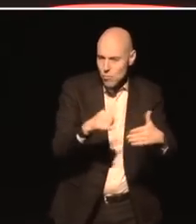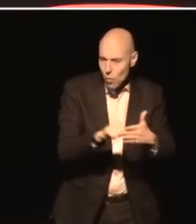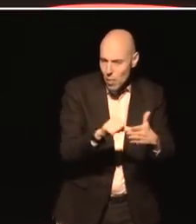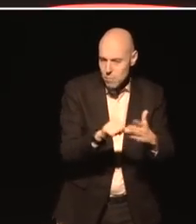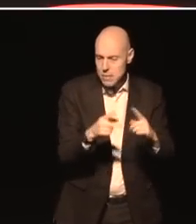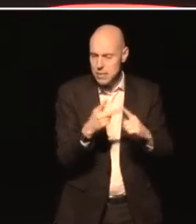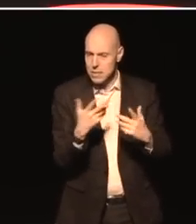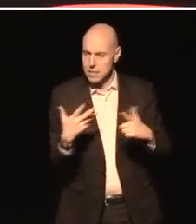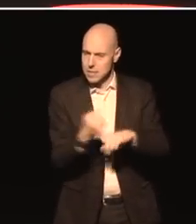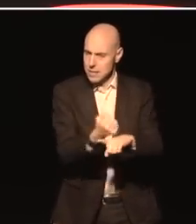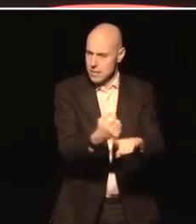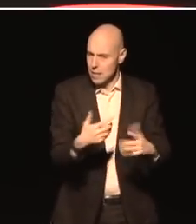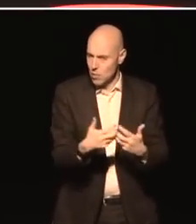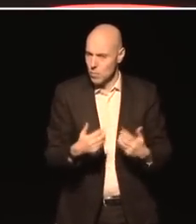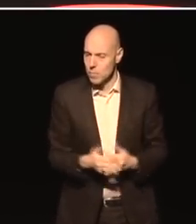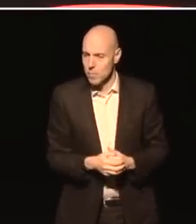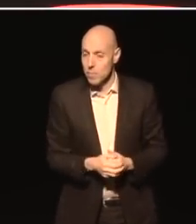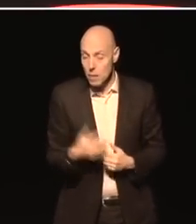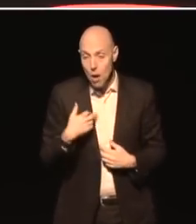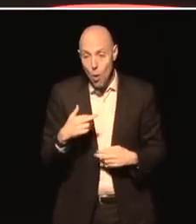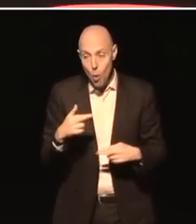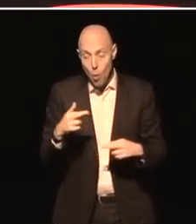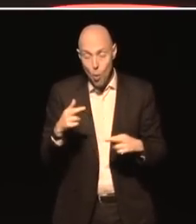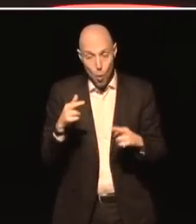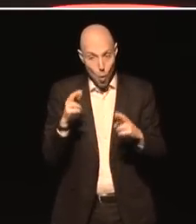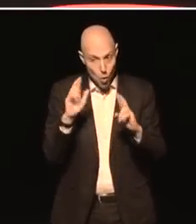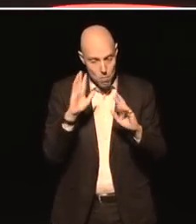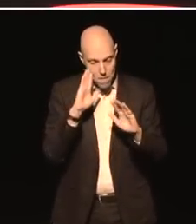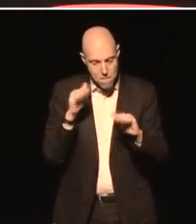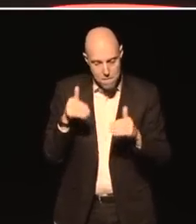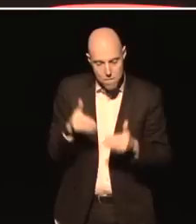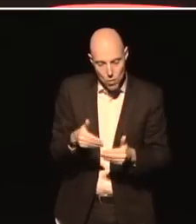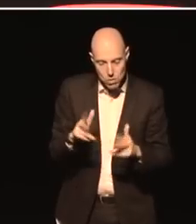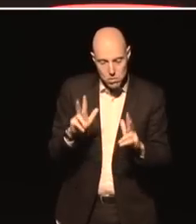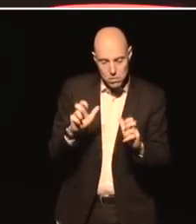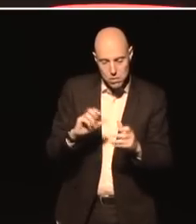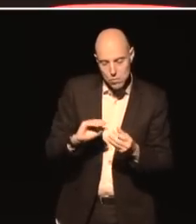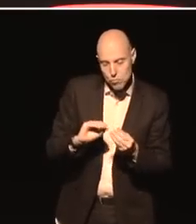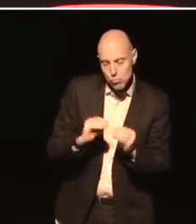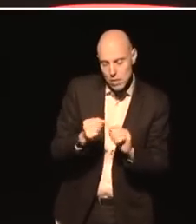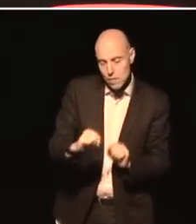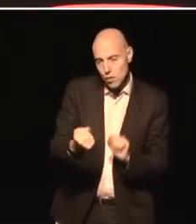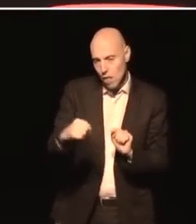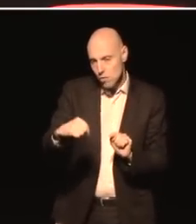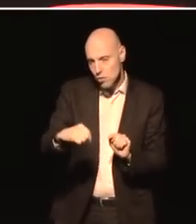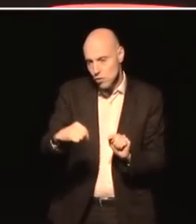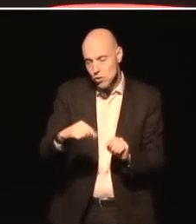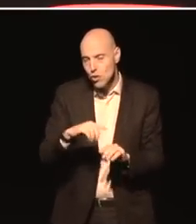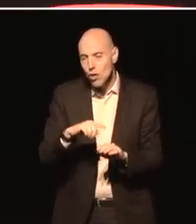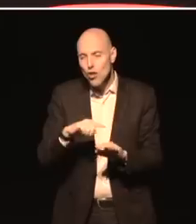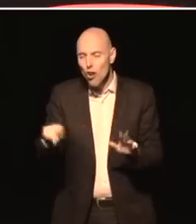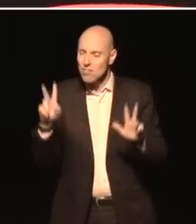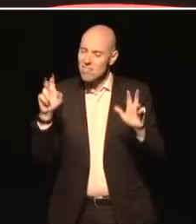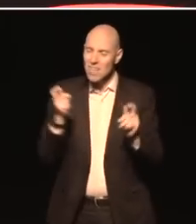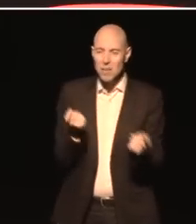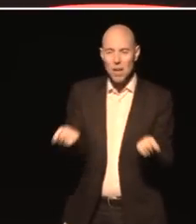faced along the way. But I hope we're going to, as I say, focus rather on the creative challenges more than